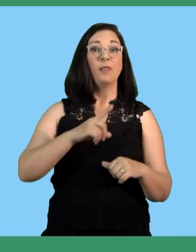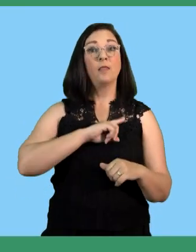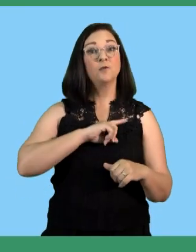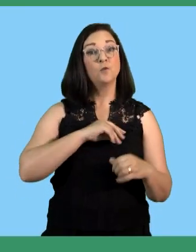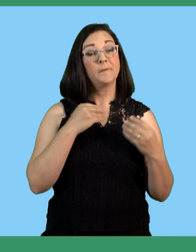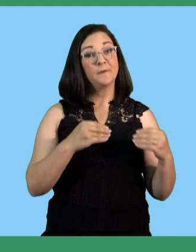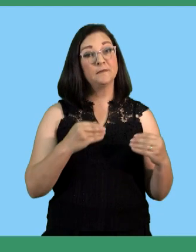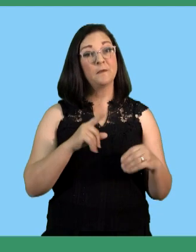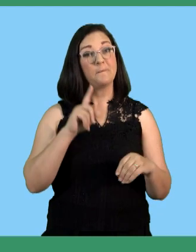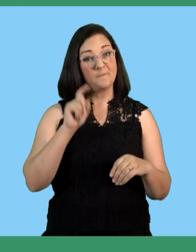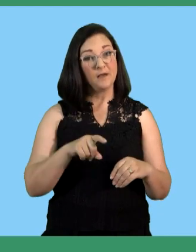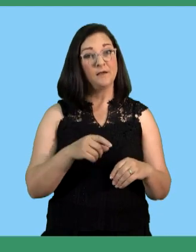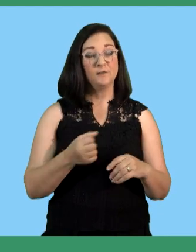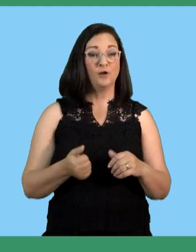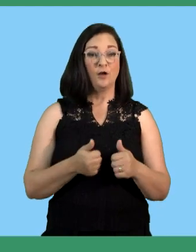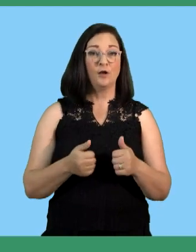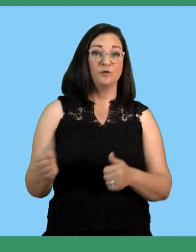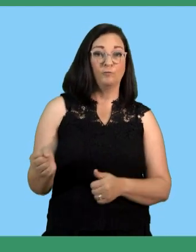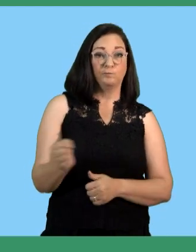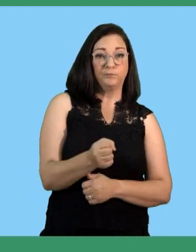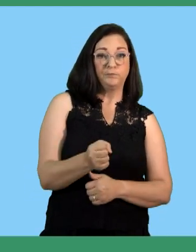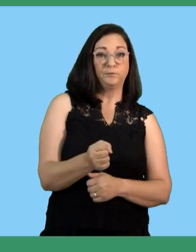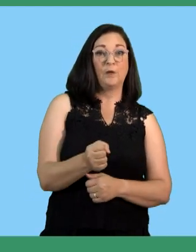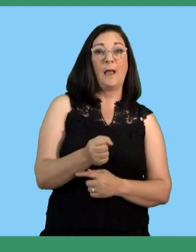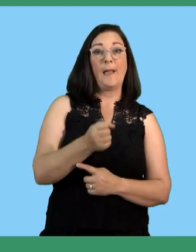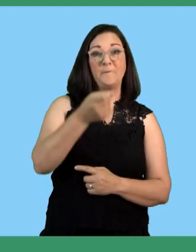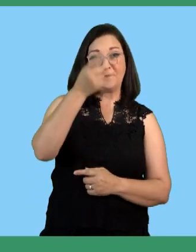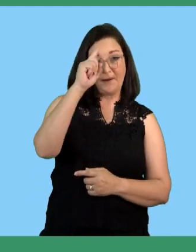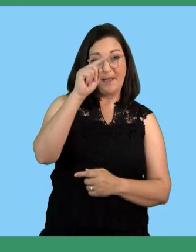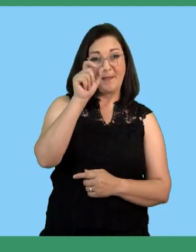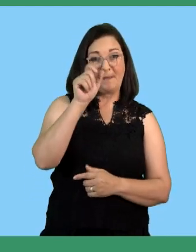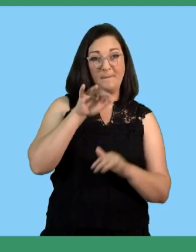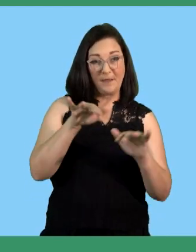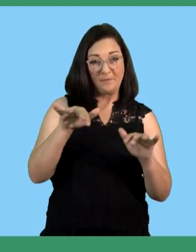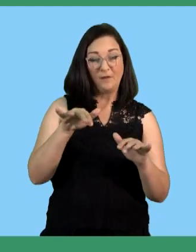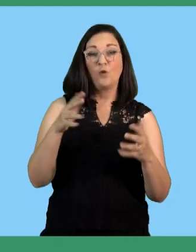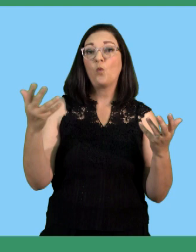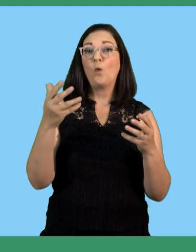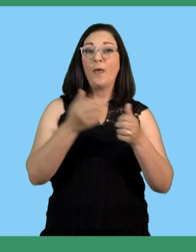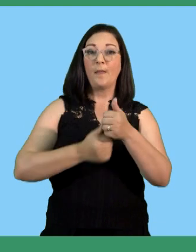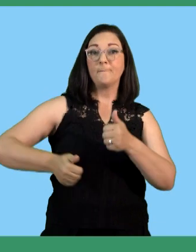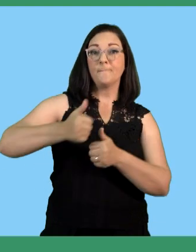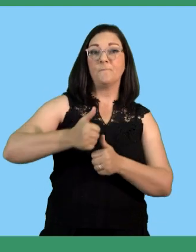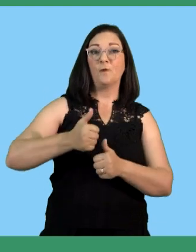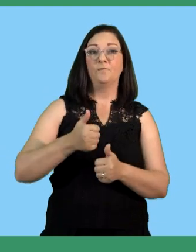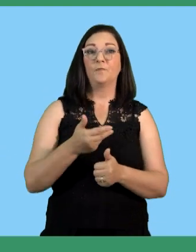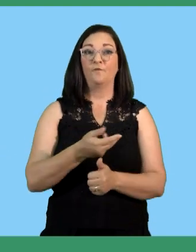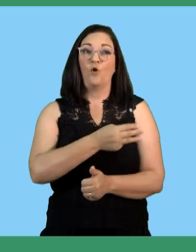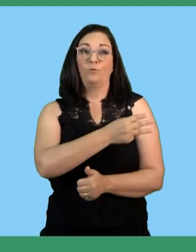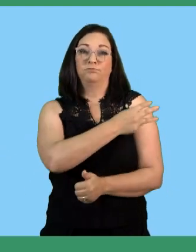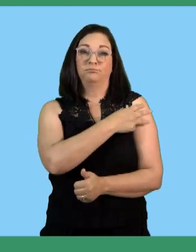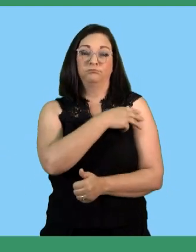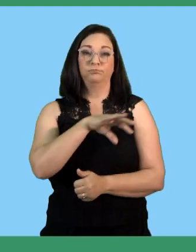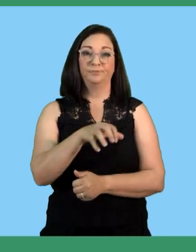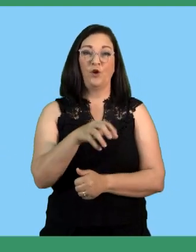appoint black people in managerial positions. Now, don't forget what the term black means in this particular context.